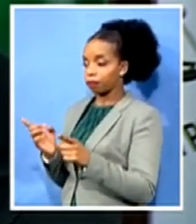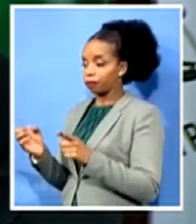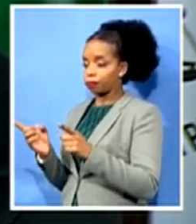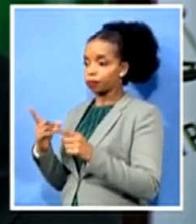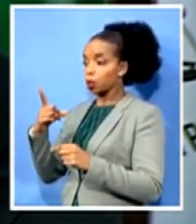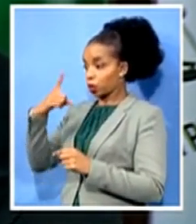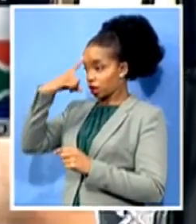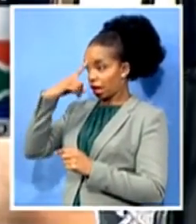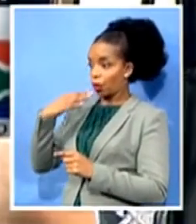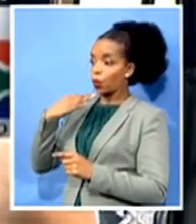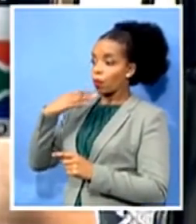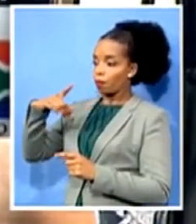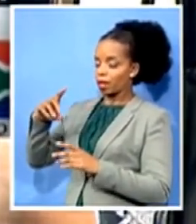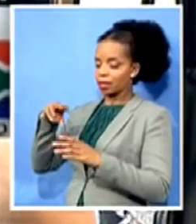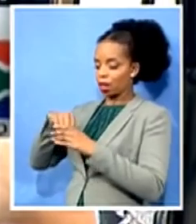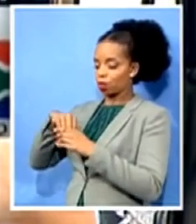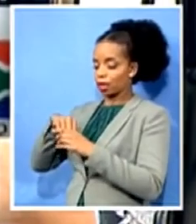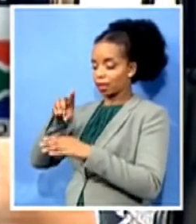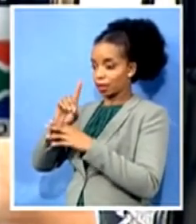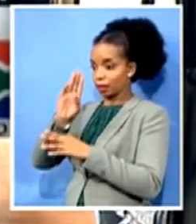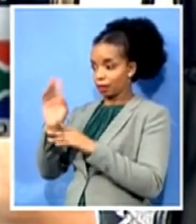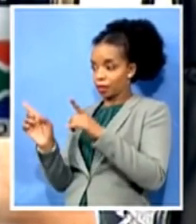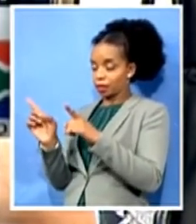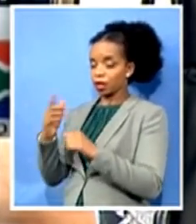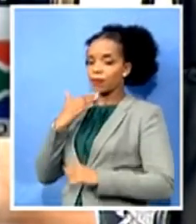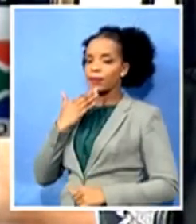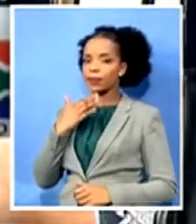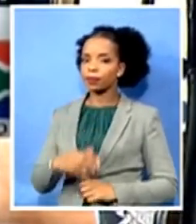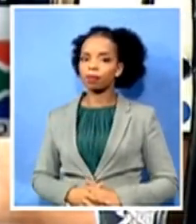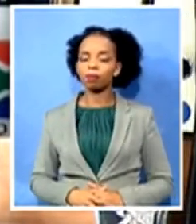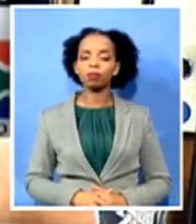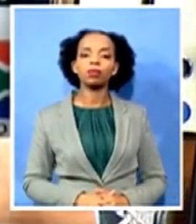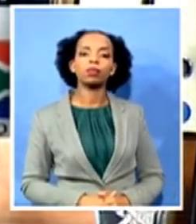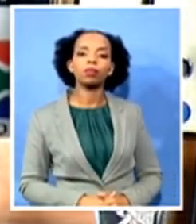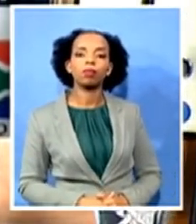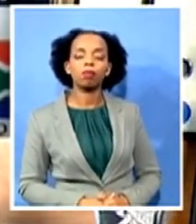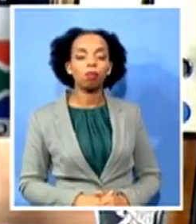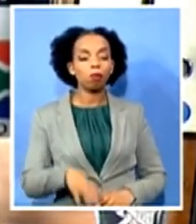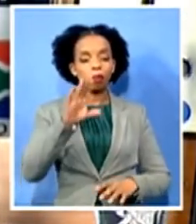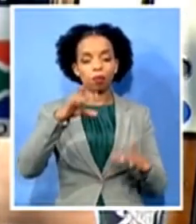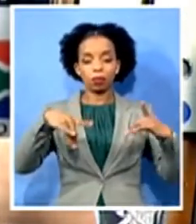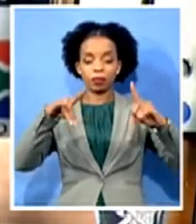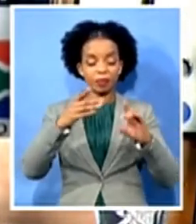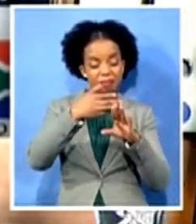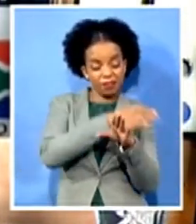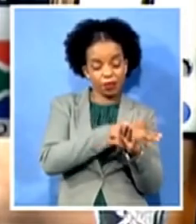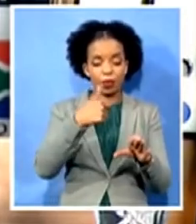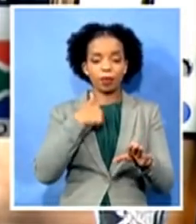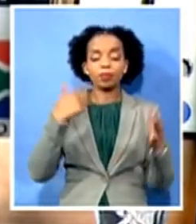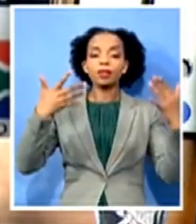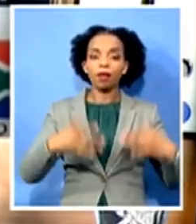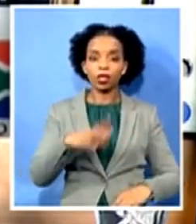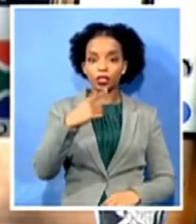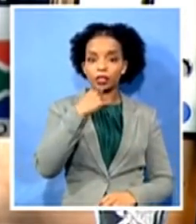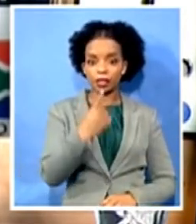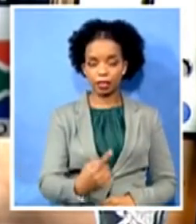was contemplated? Well, as I said earlier on, Chair, the detail that the Chair is talking about in terms of